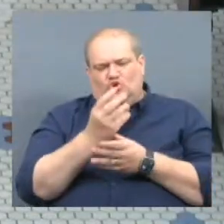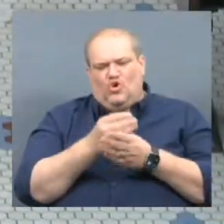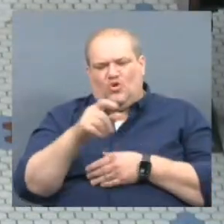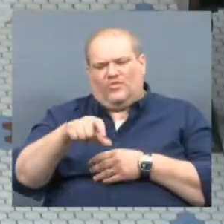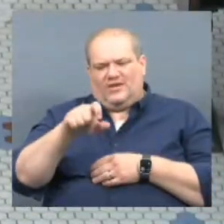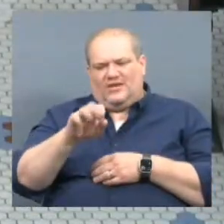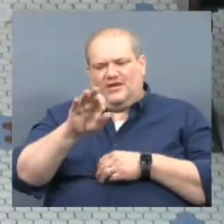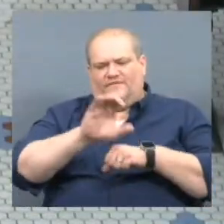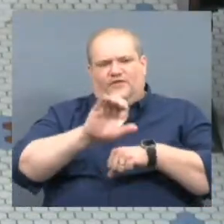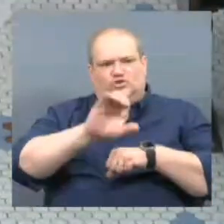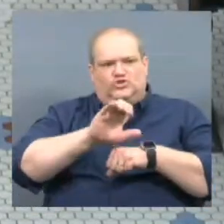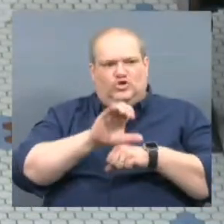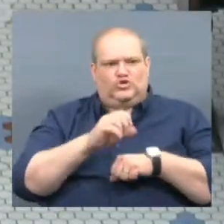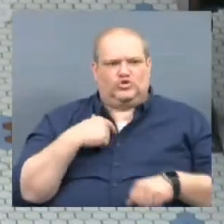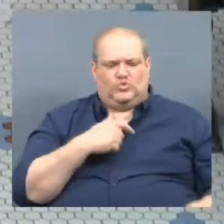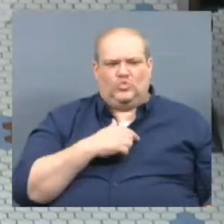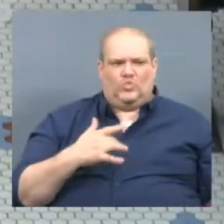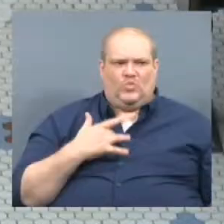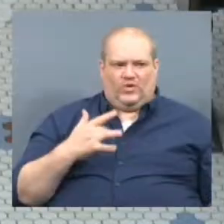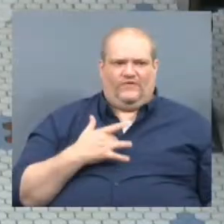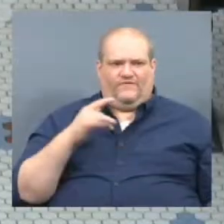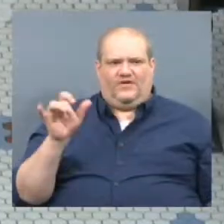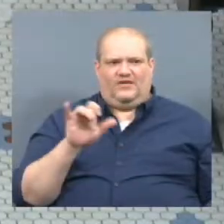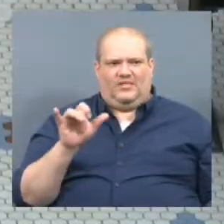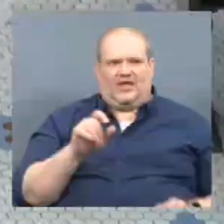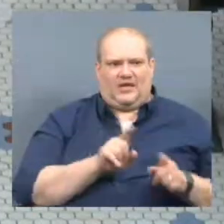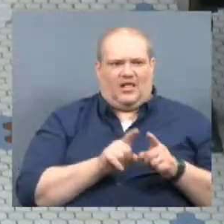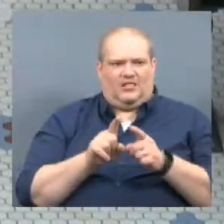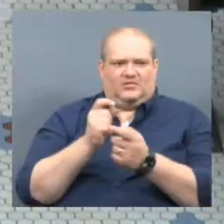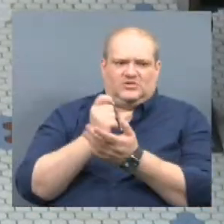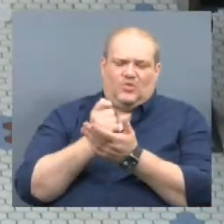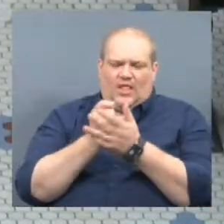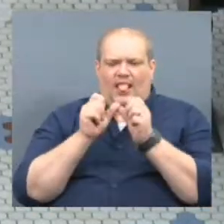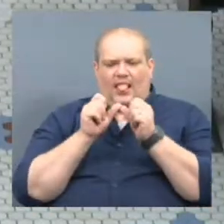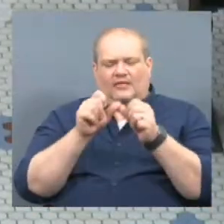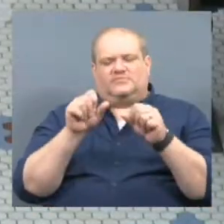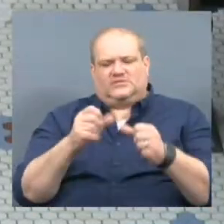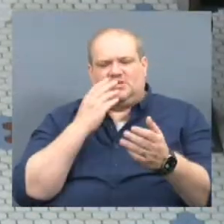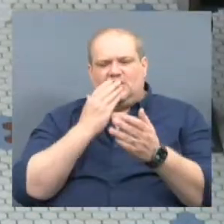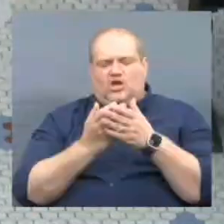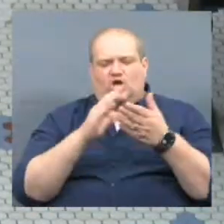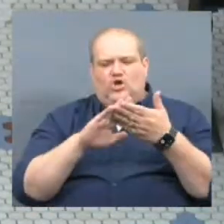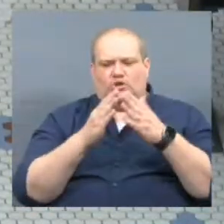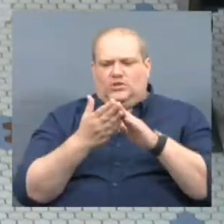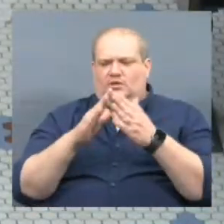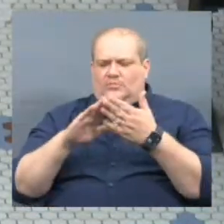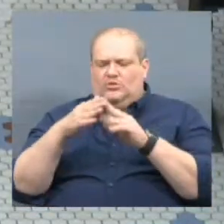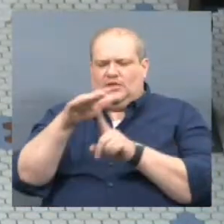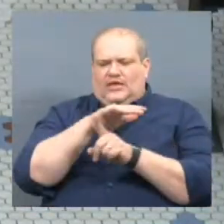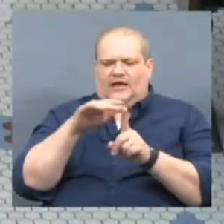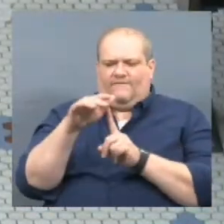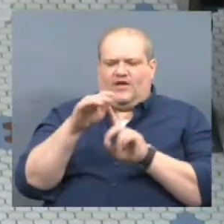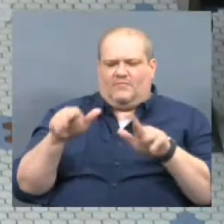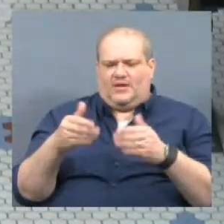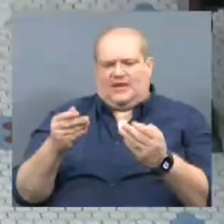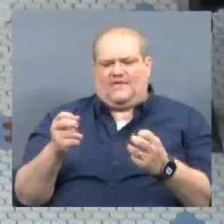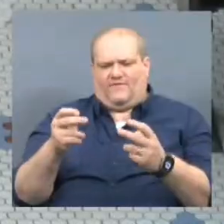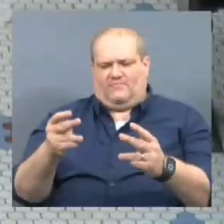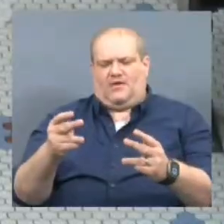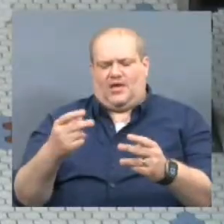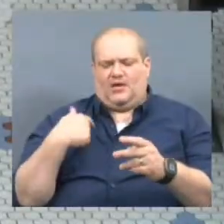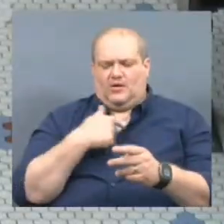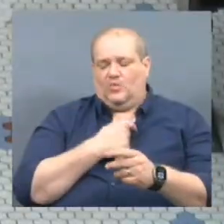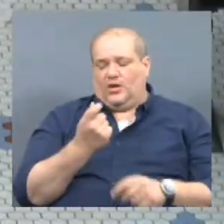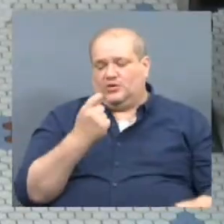the church, which we just feel like also, helps sustain a good community and environment, giving back.